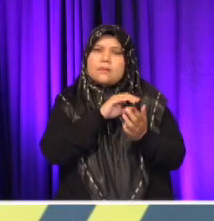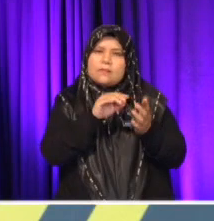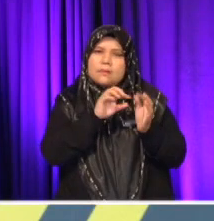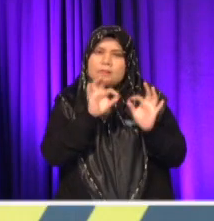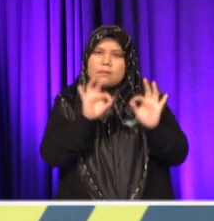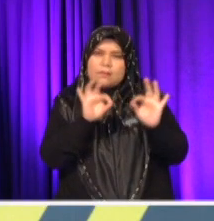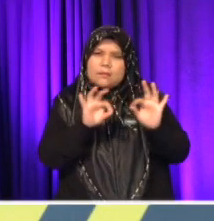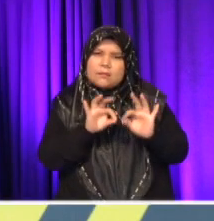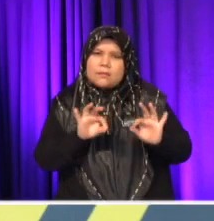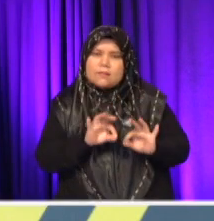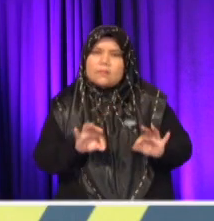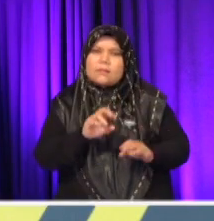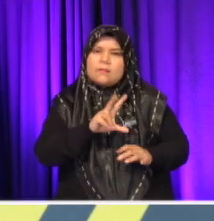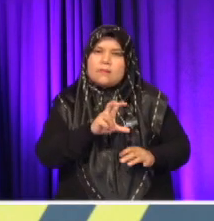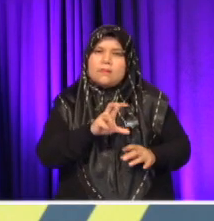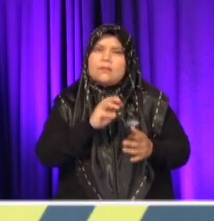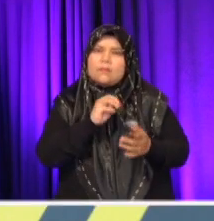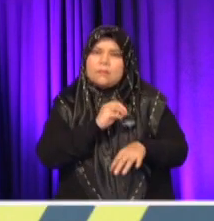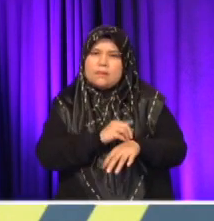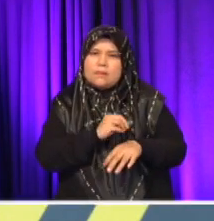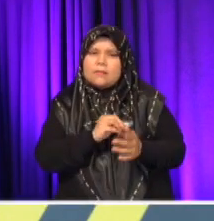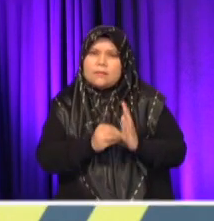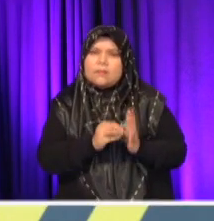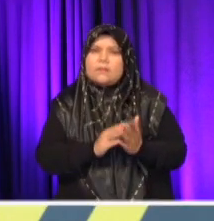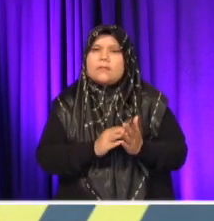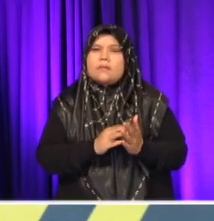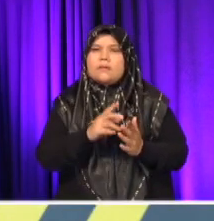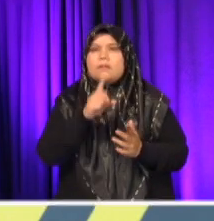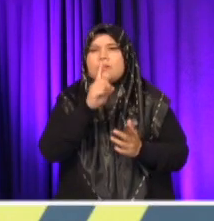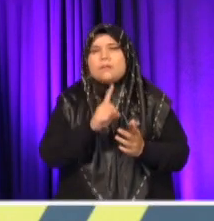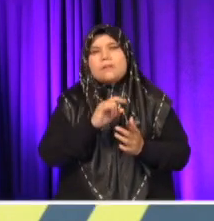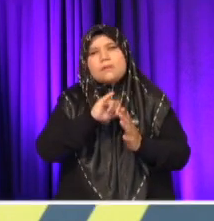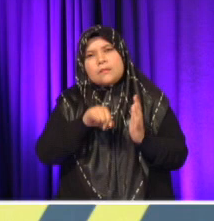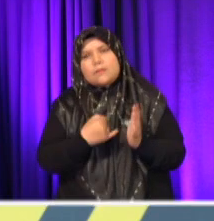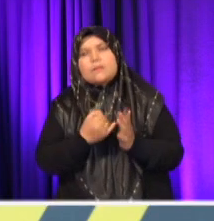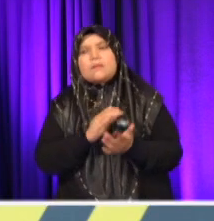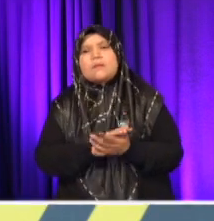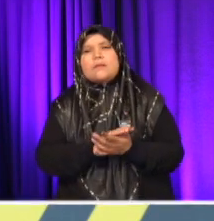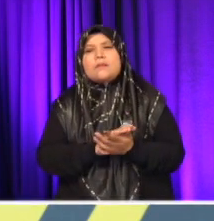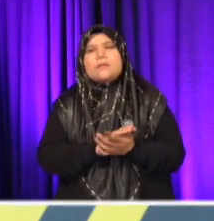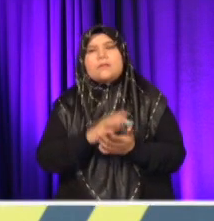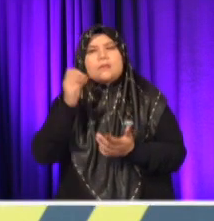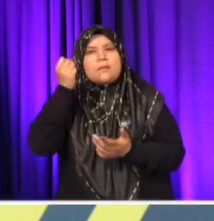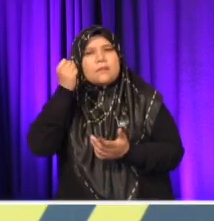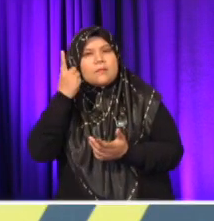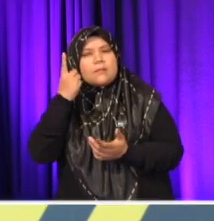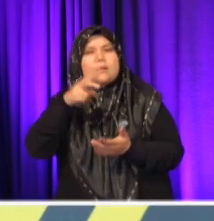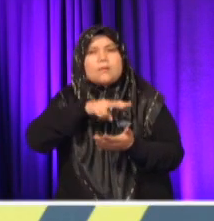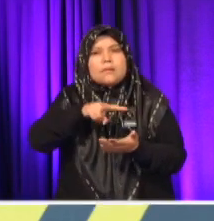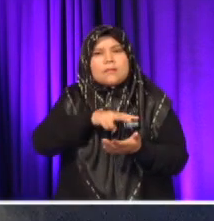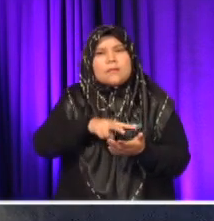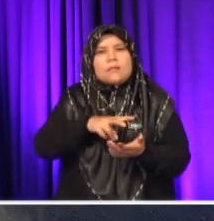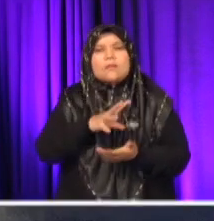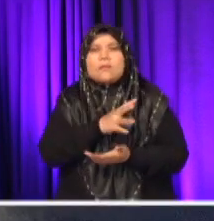say 30 minutes, but we need to understand half an hour. Yes. So So that's that's why I said you have to use, your reading skills.